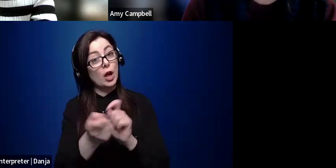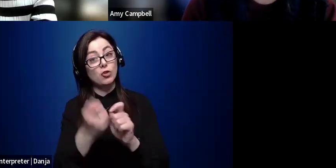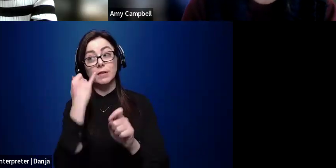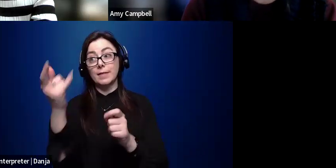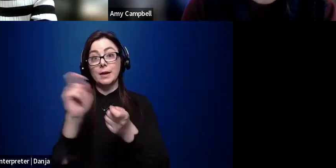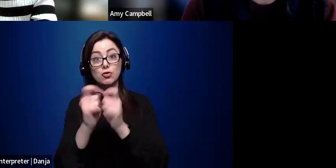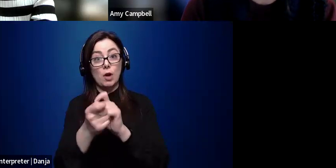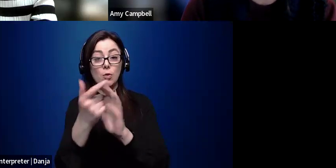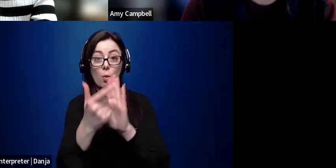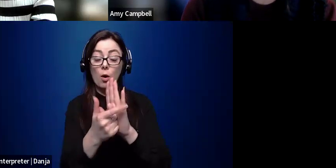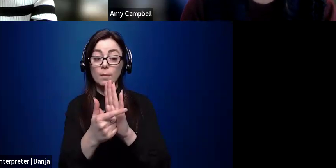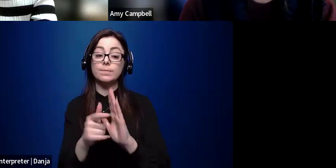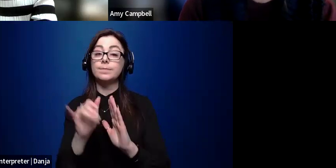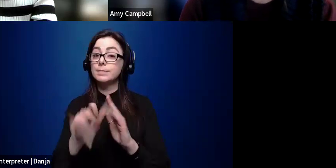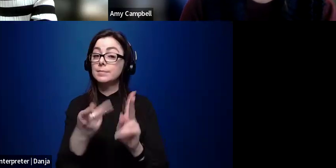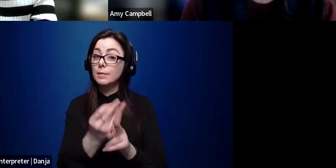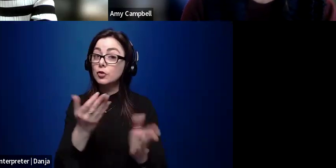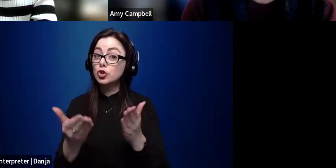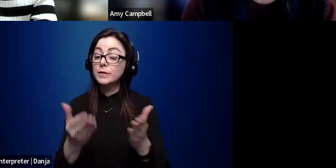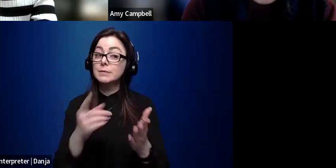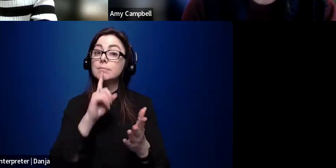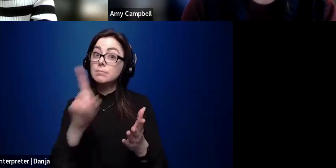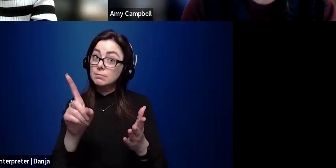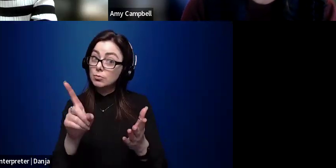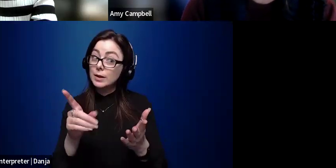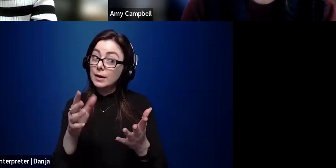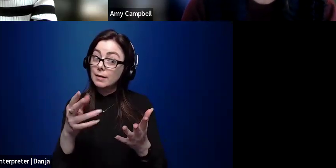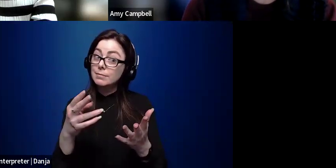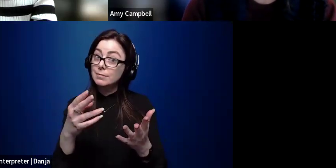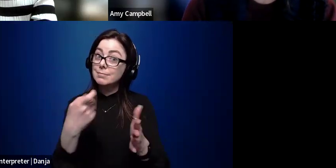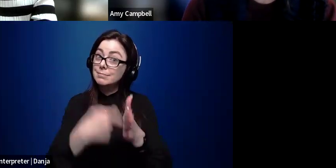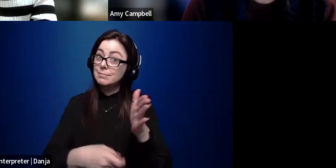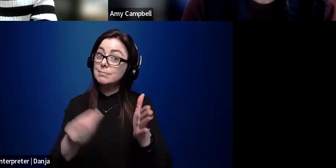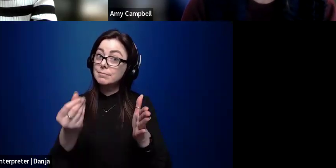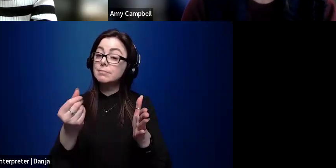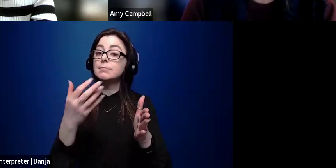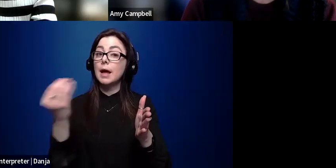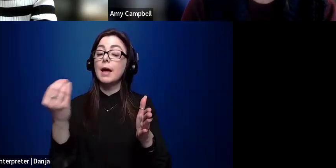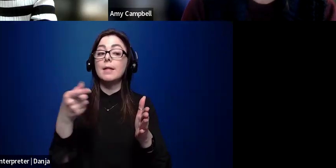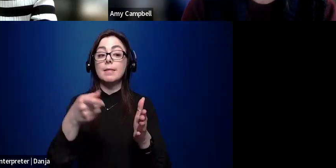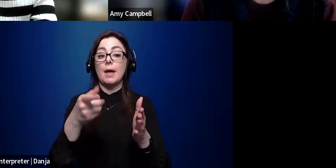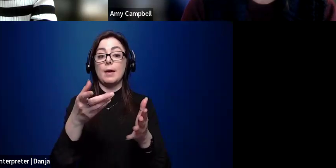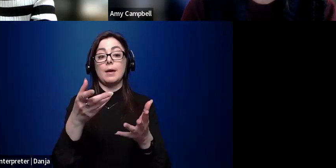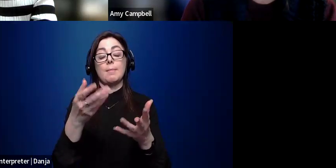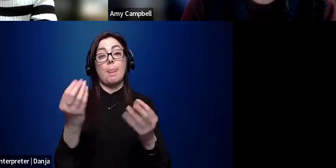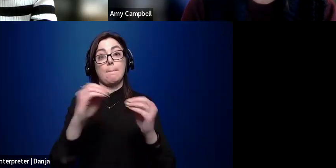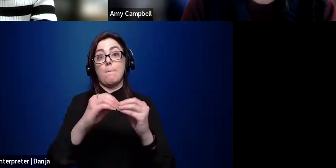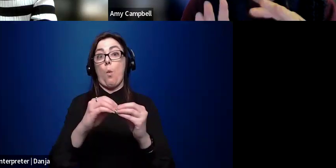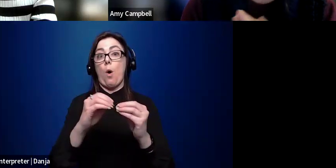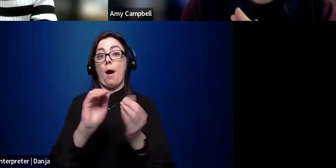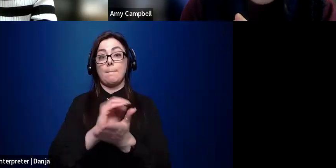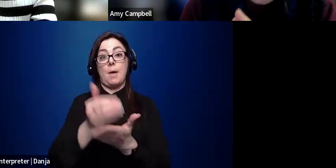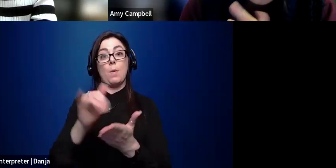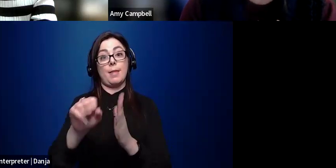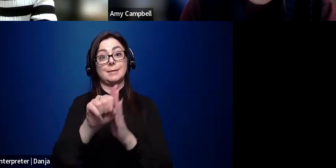These services are very high cost. They'll take up a lot of room in that box. So the more state spends on high cost institutions,